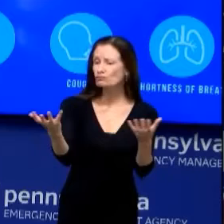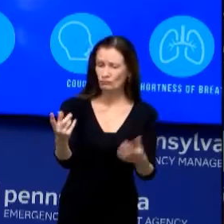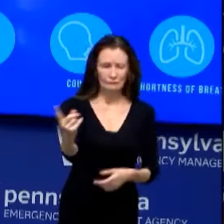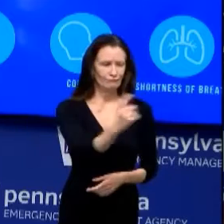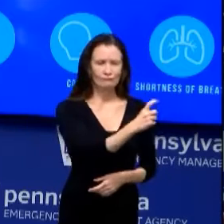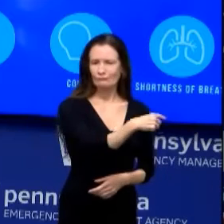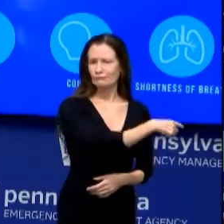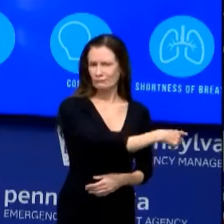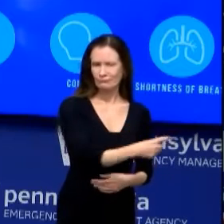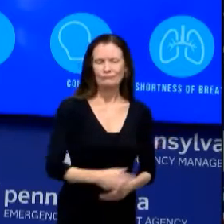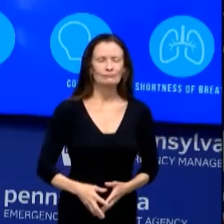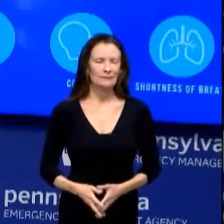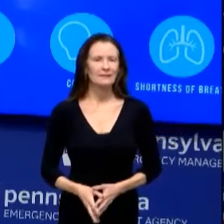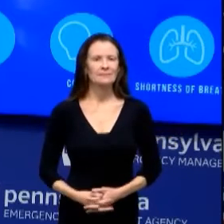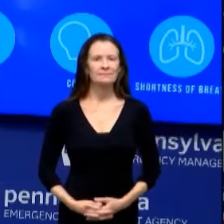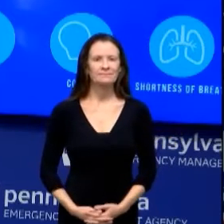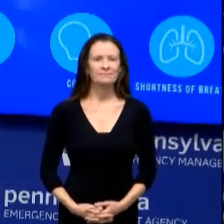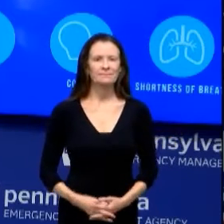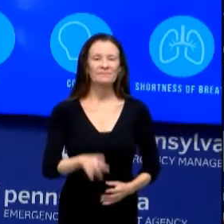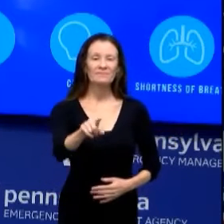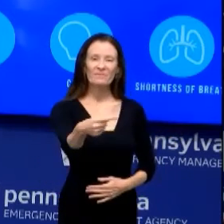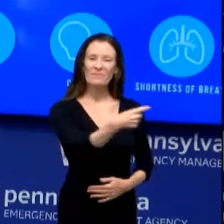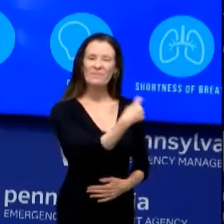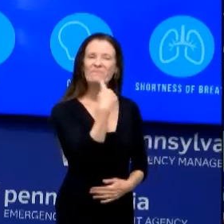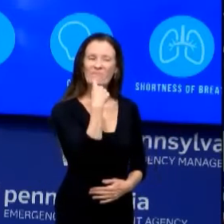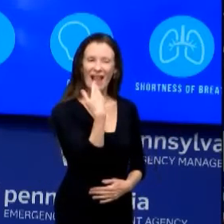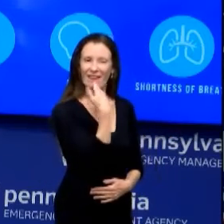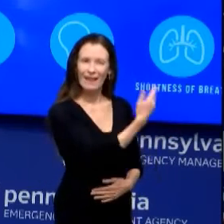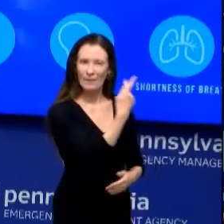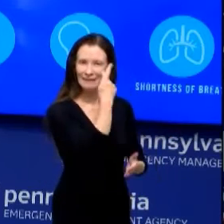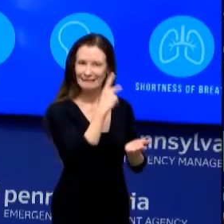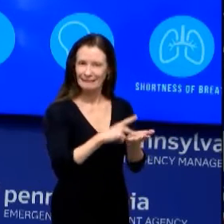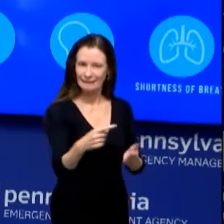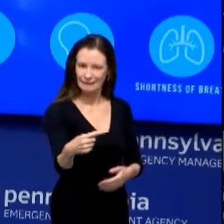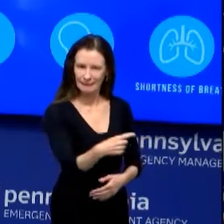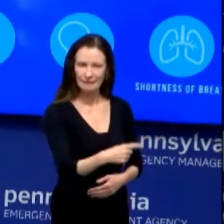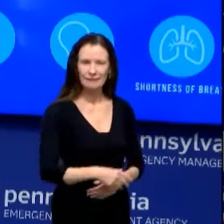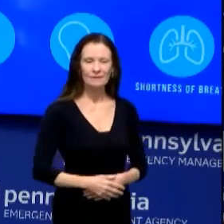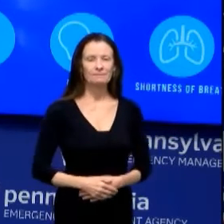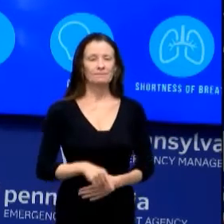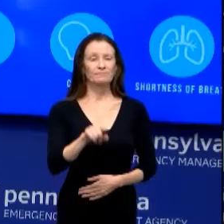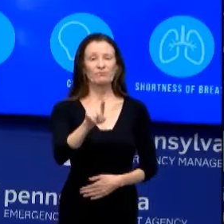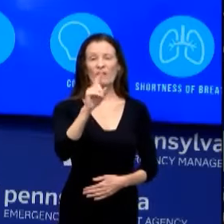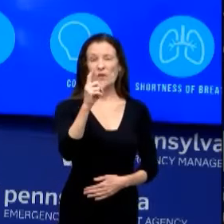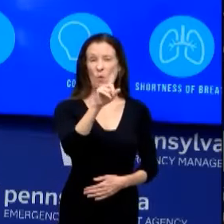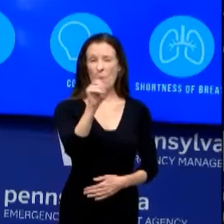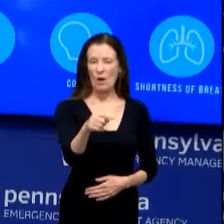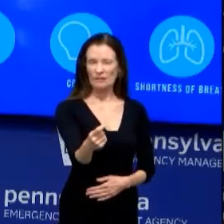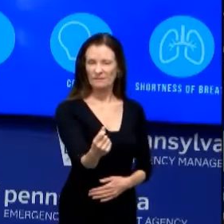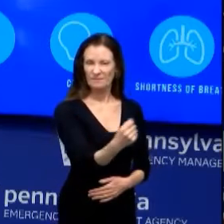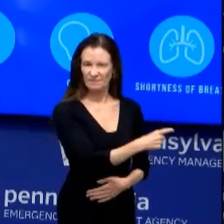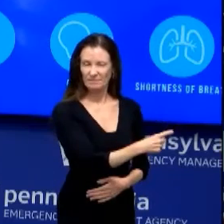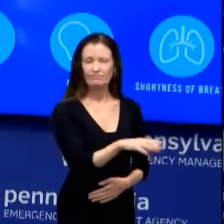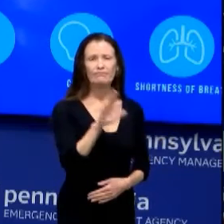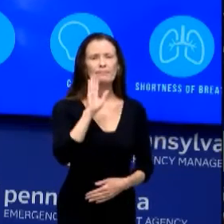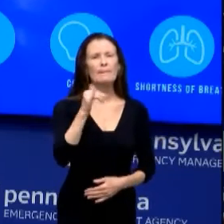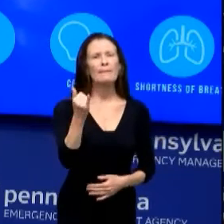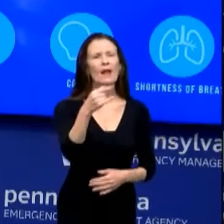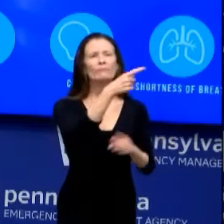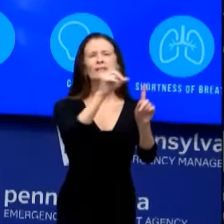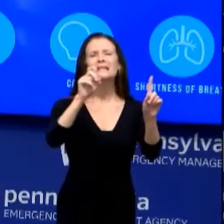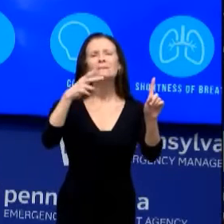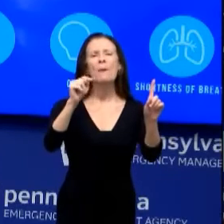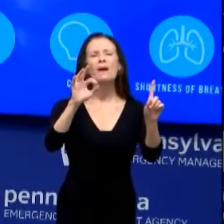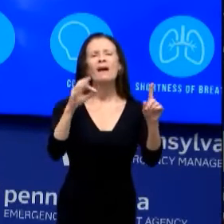Thank you, Secretary. Our first question is from Penn Live. Will the department consider releasing the case and death information